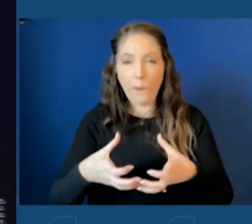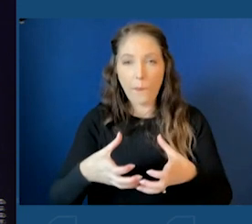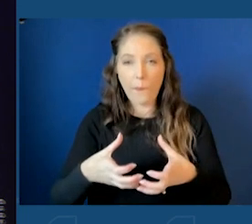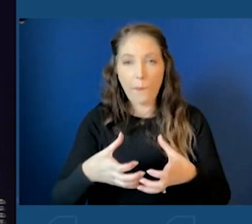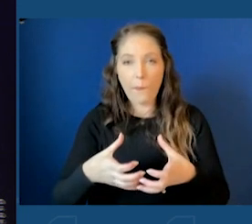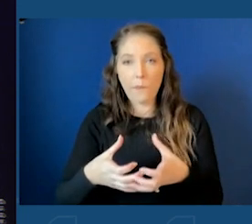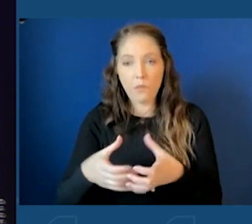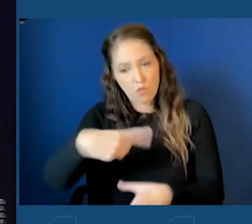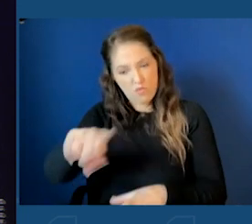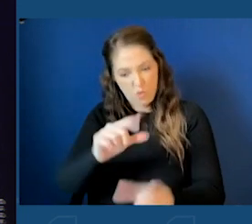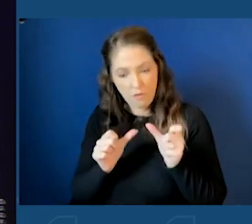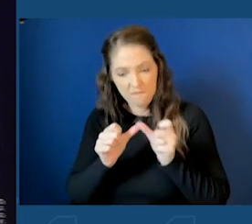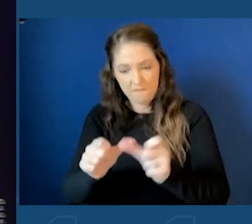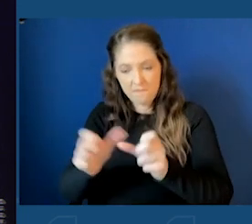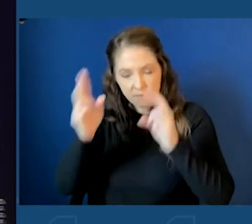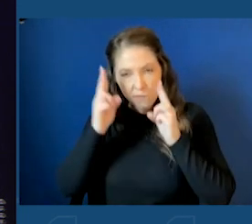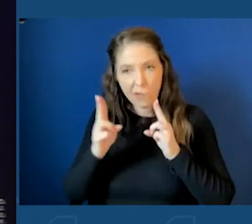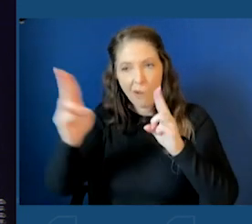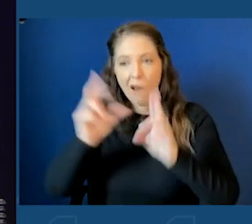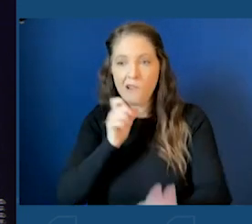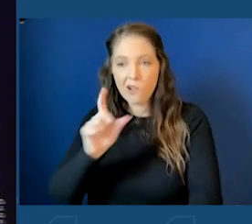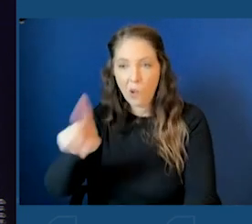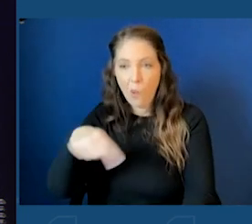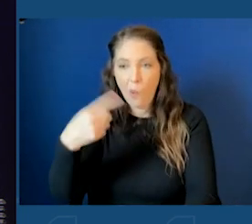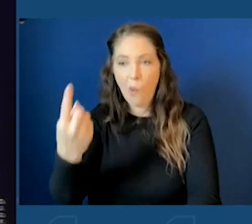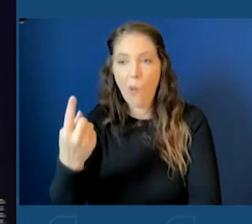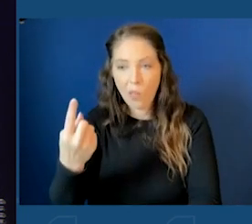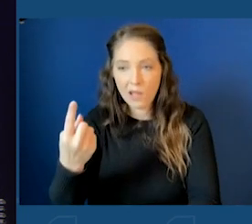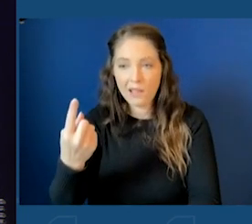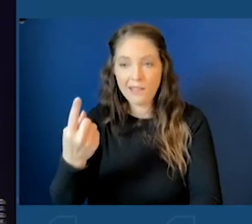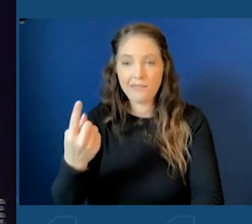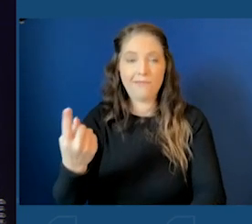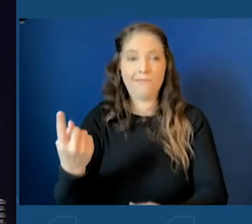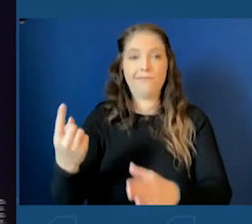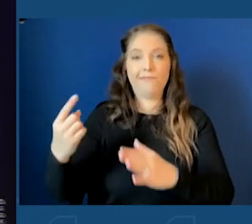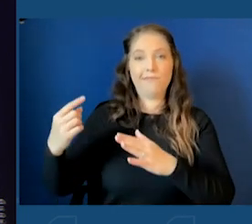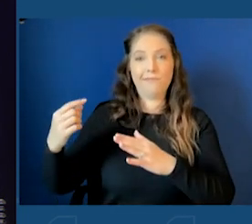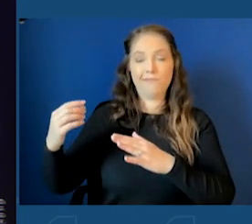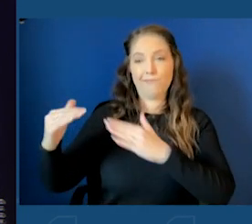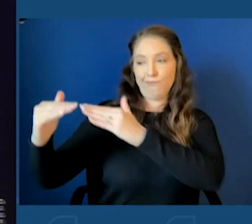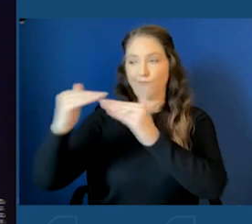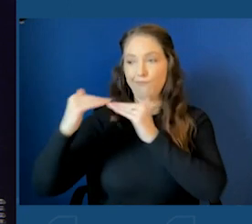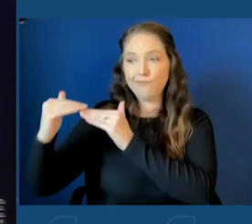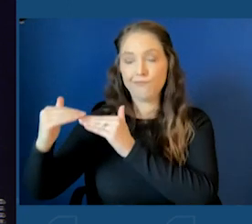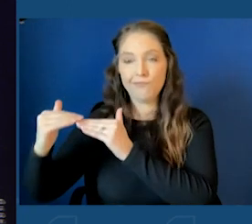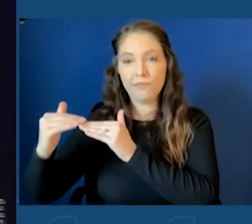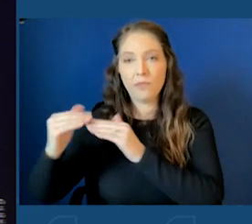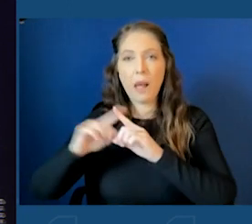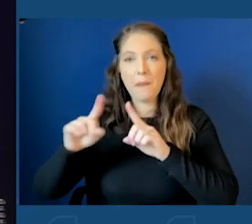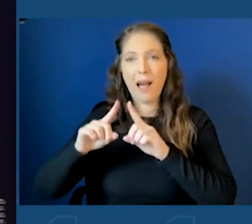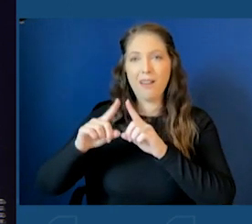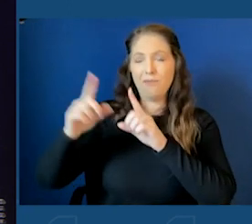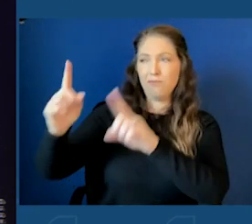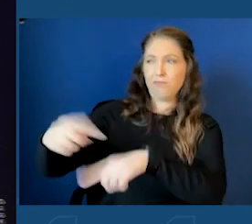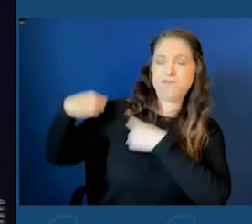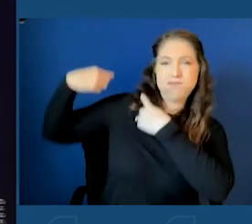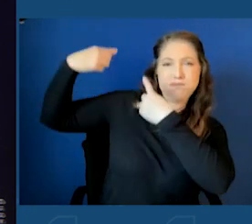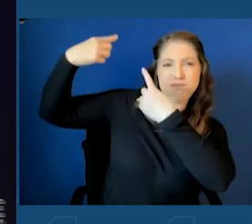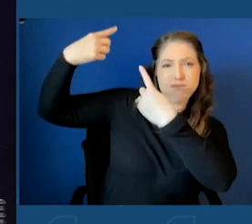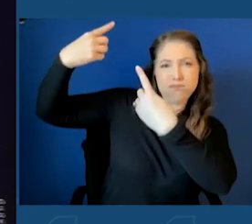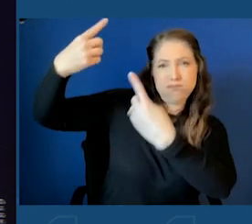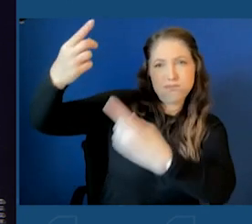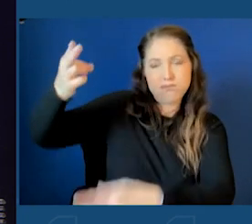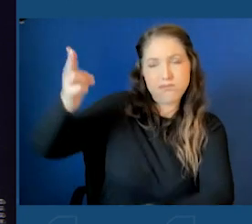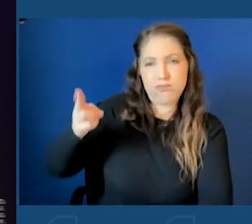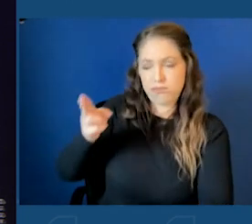honor not just your colleagues in the organization today, but honor the long history of those who came before you